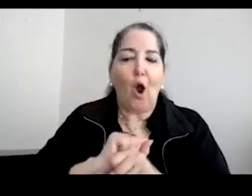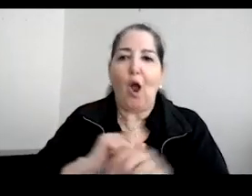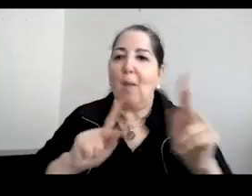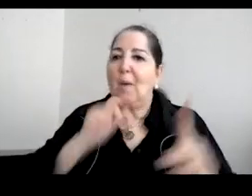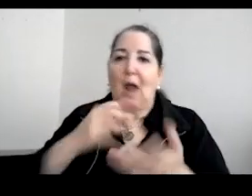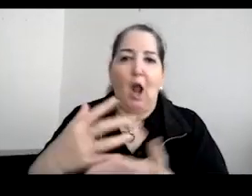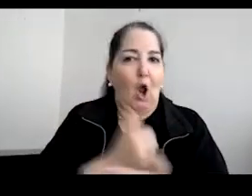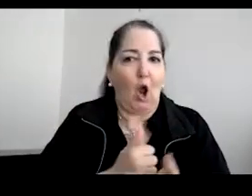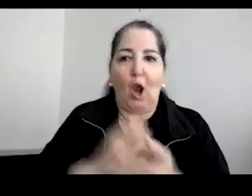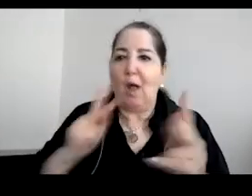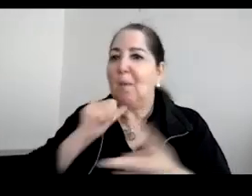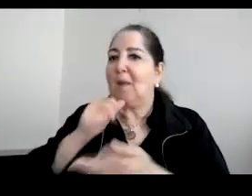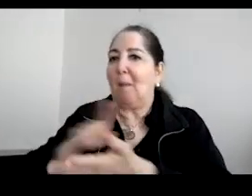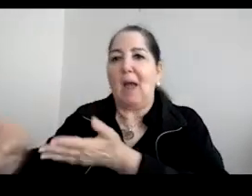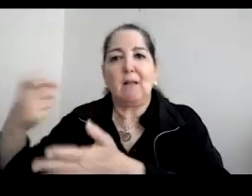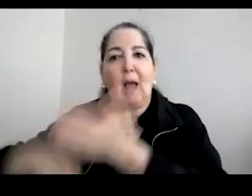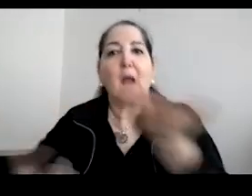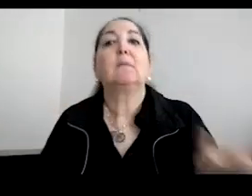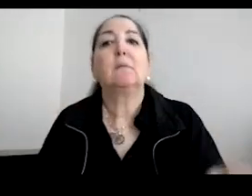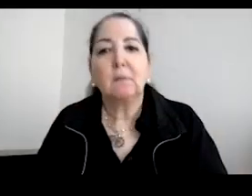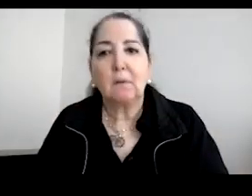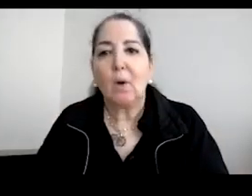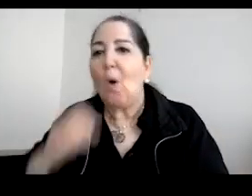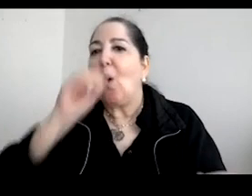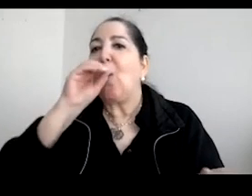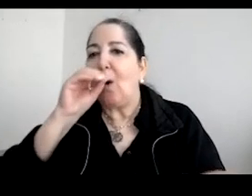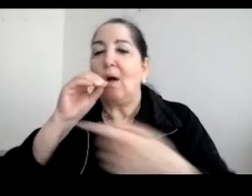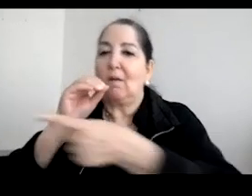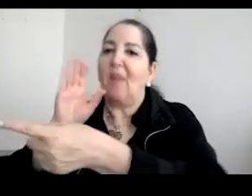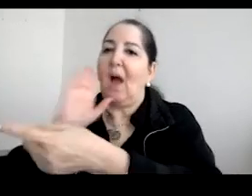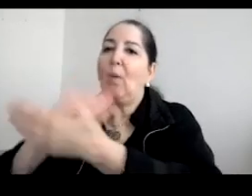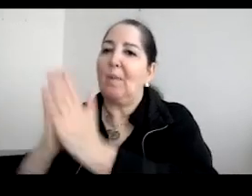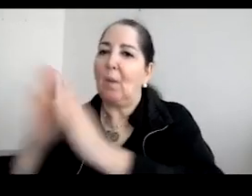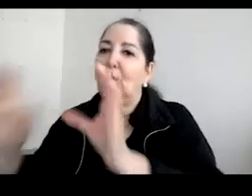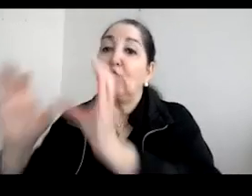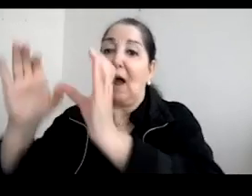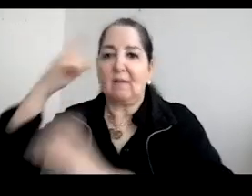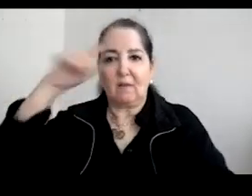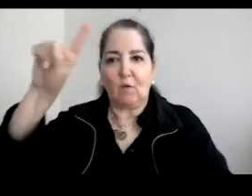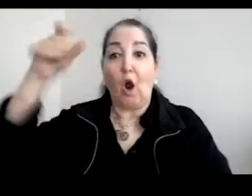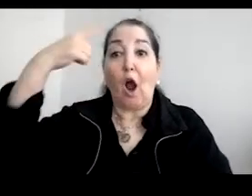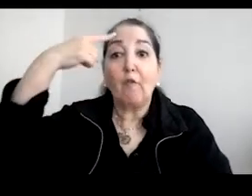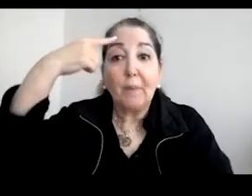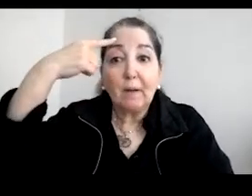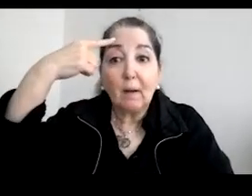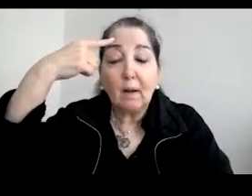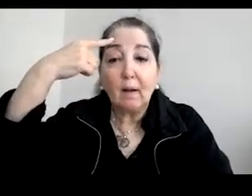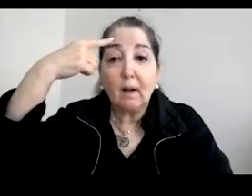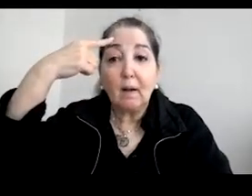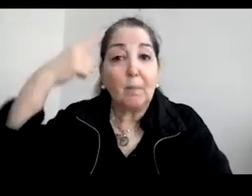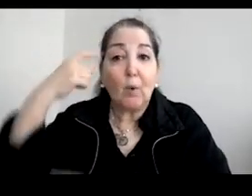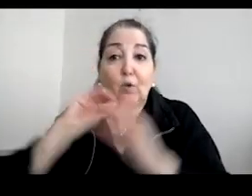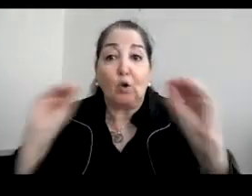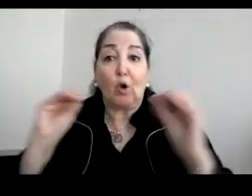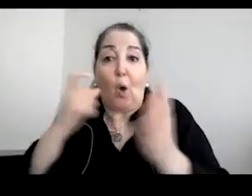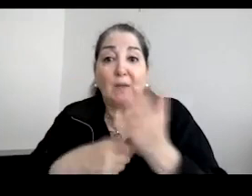that fiscal crisis is going to come a pressure to lay off workers. And as I'll return to when we get to the kind of